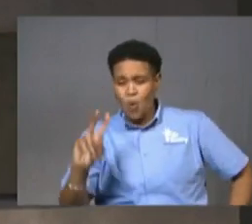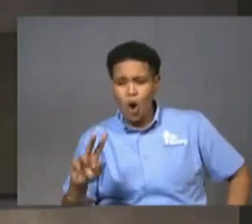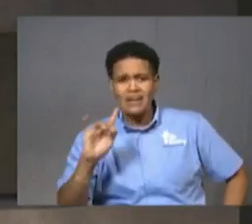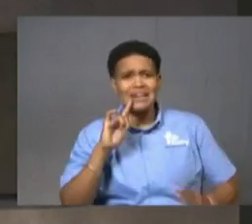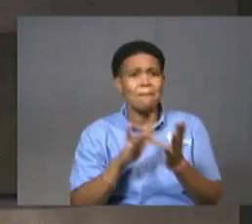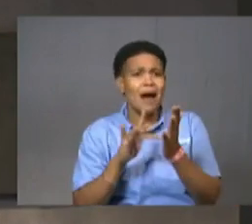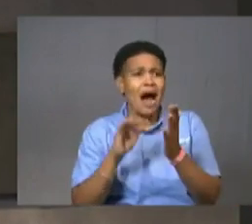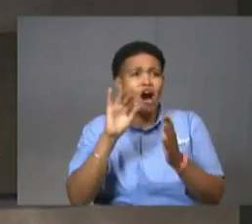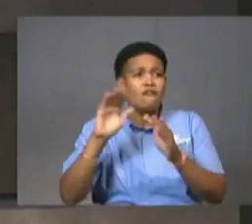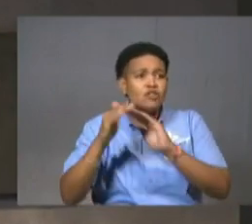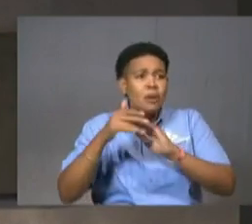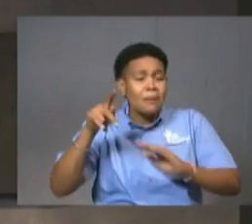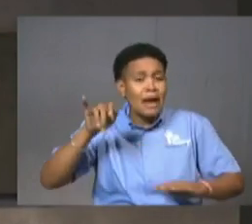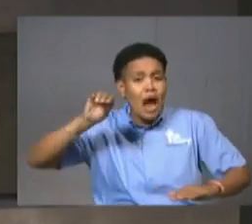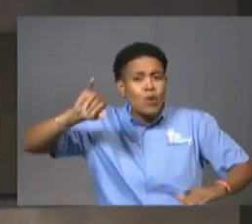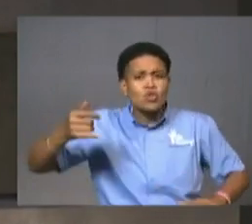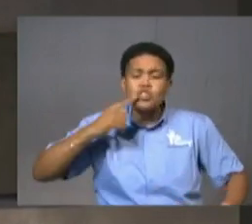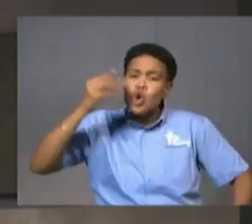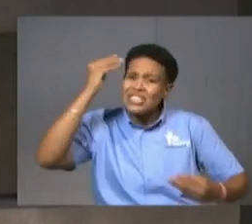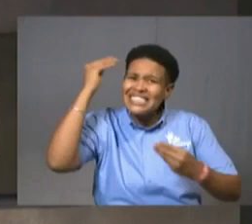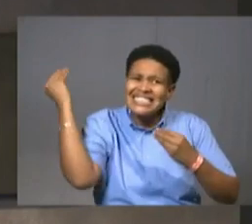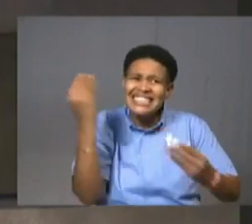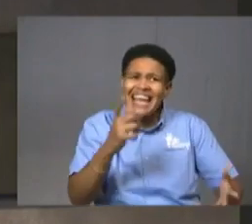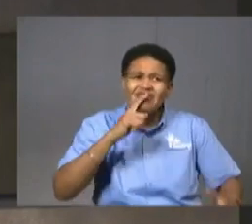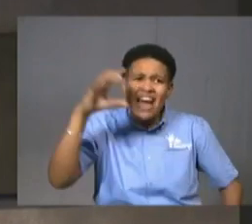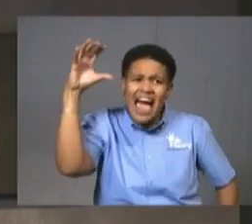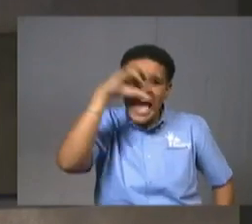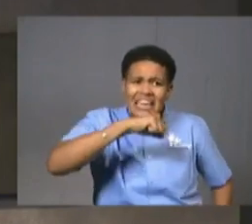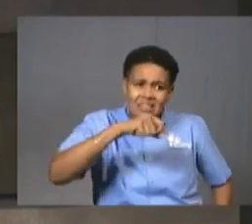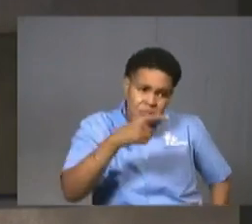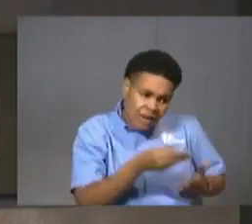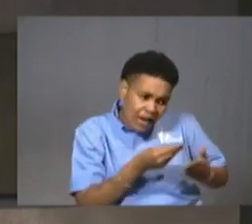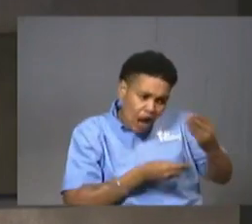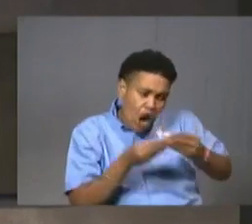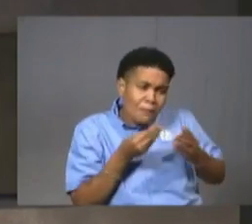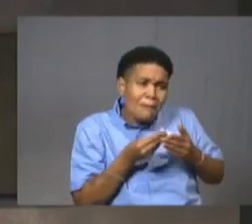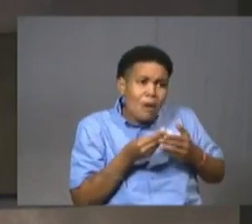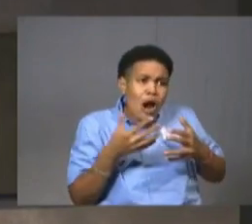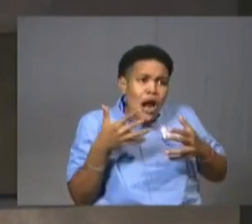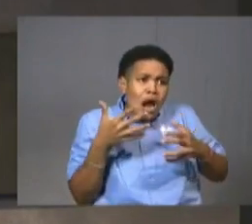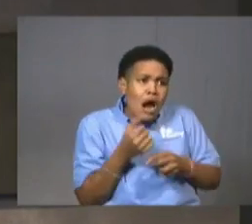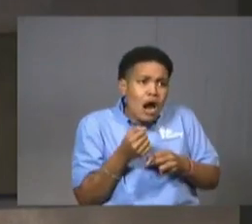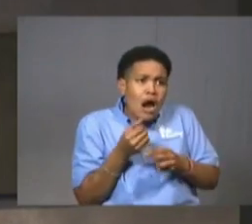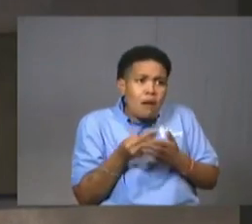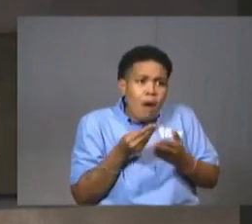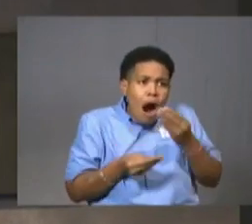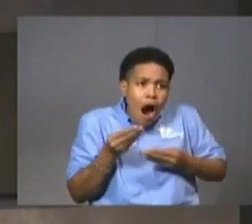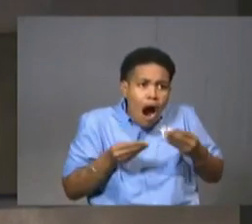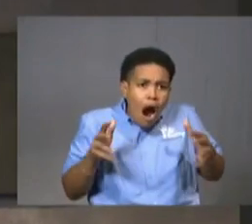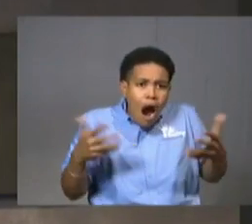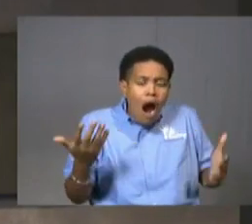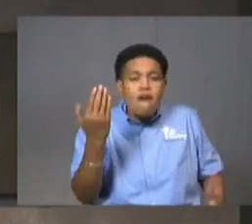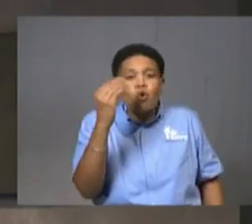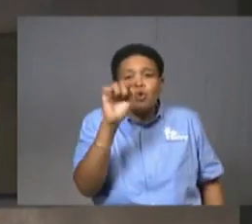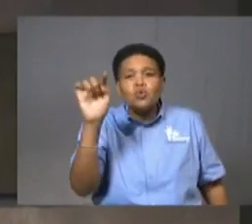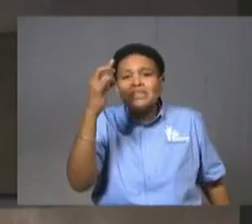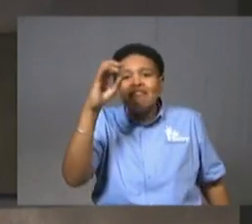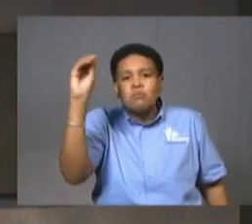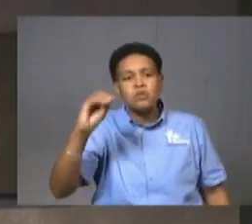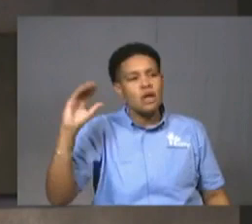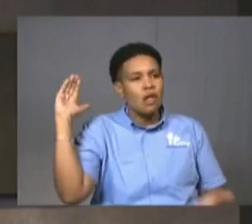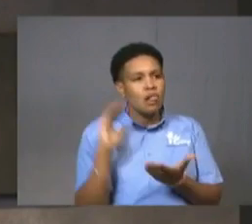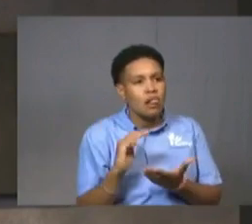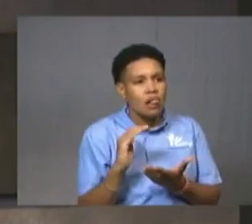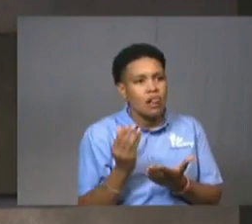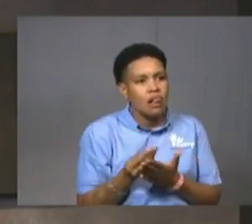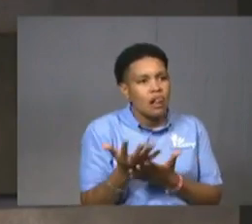Bank of Jamaica and PIOJ are now telling us that they estimate that the economy contracted by 14 to 17%. It is